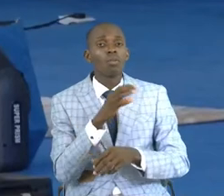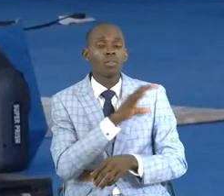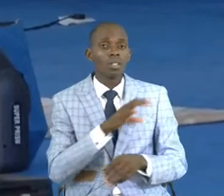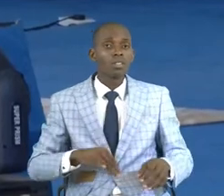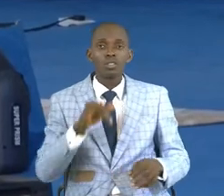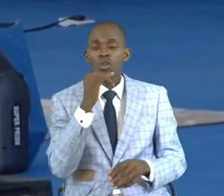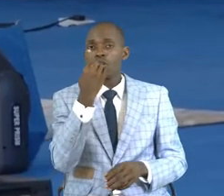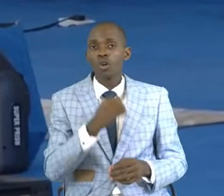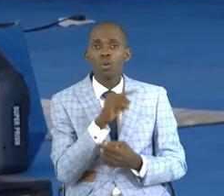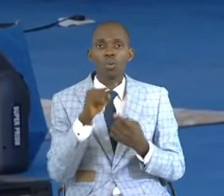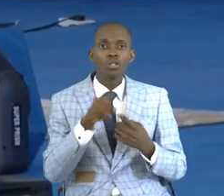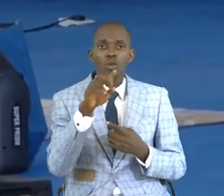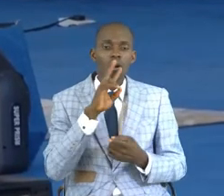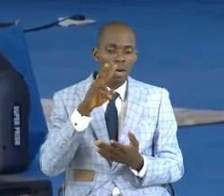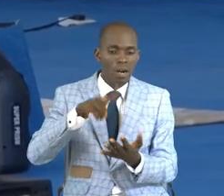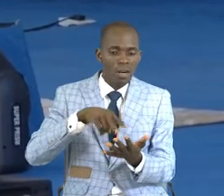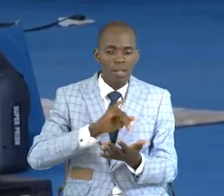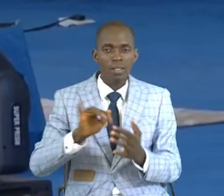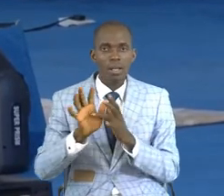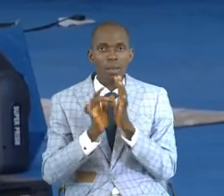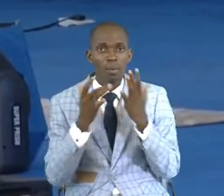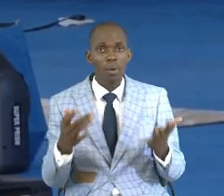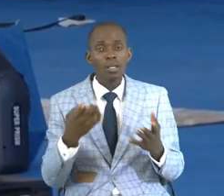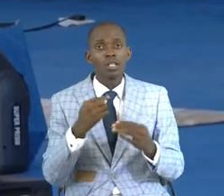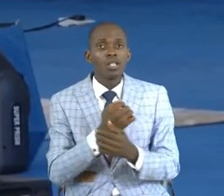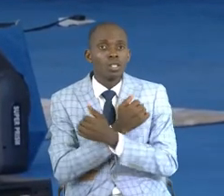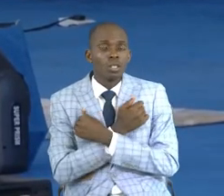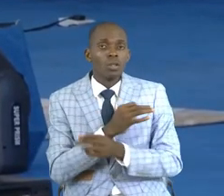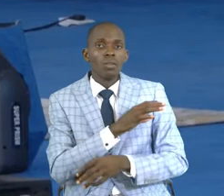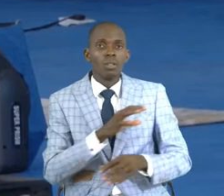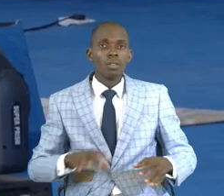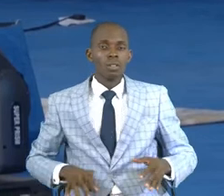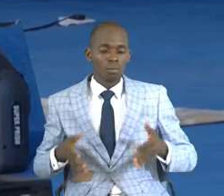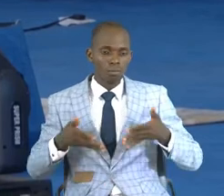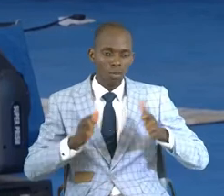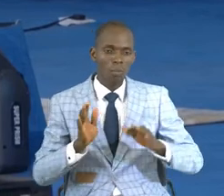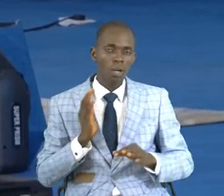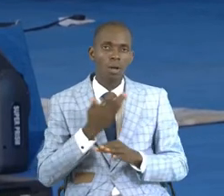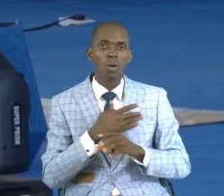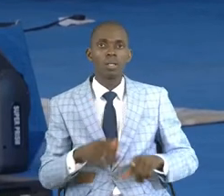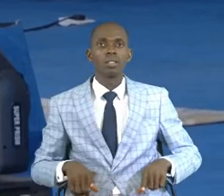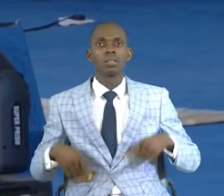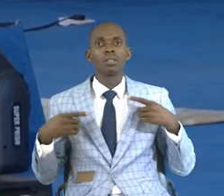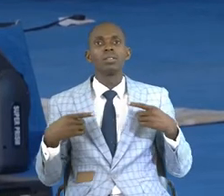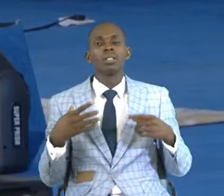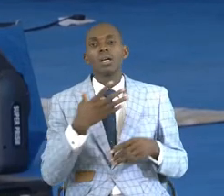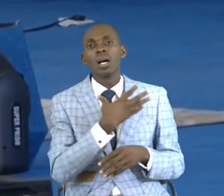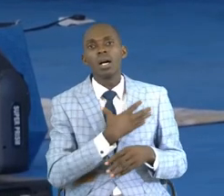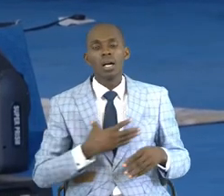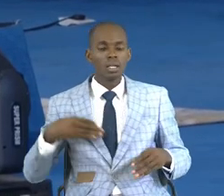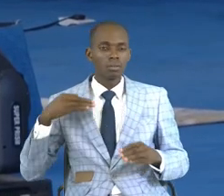the Bible. The love of Christ permeates our lives and constrains